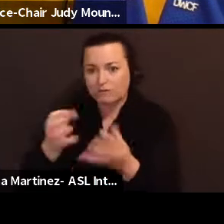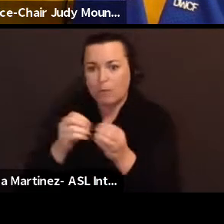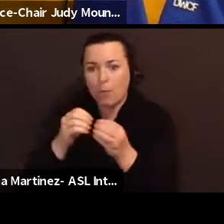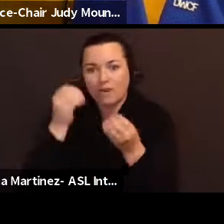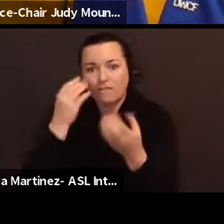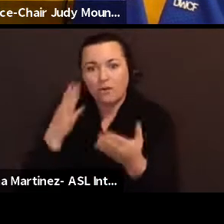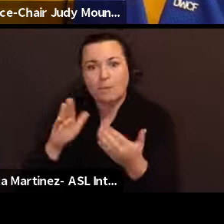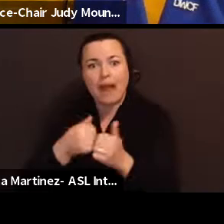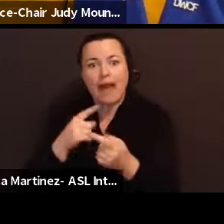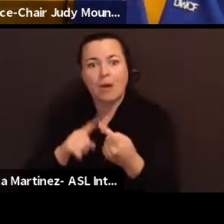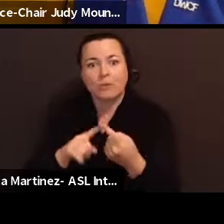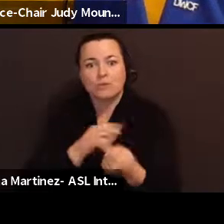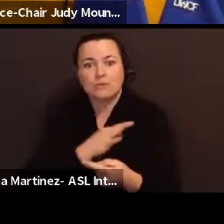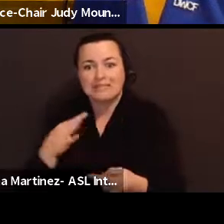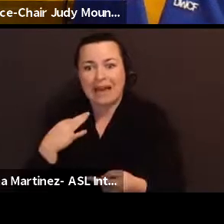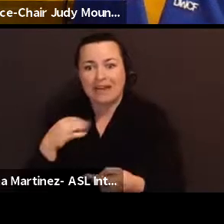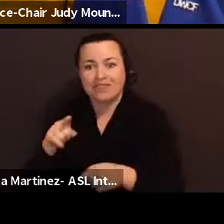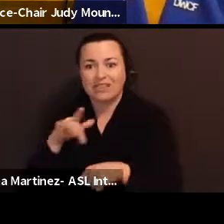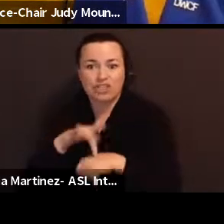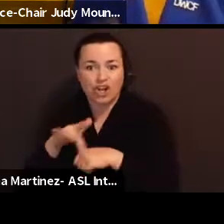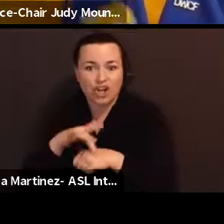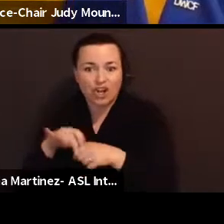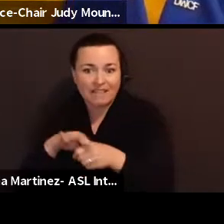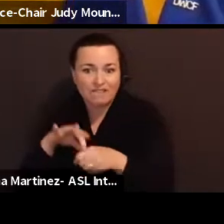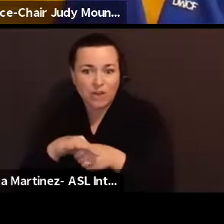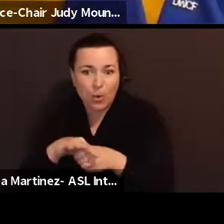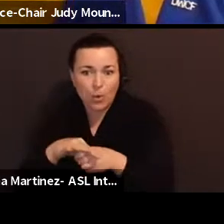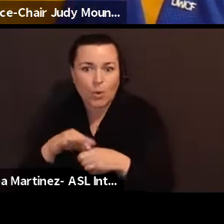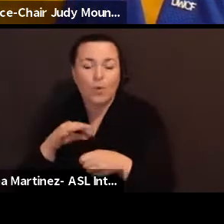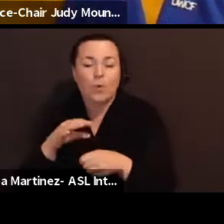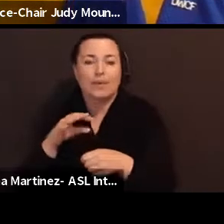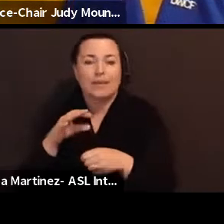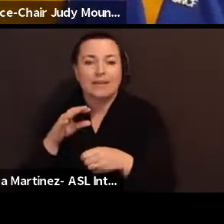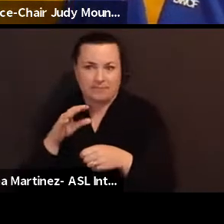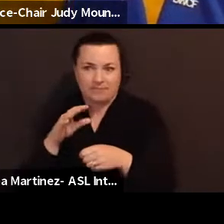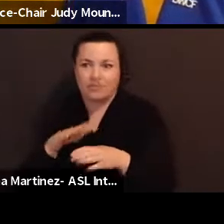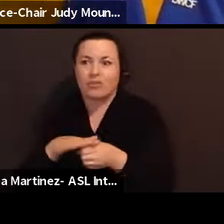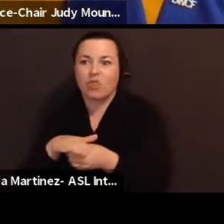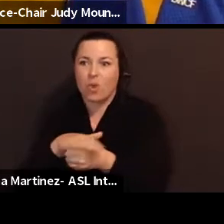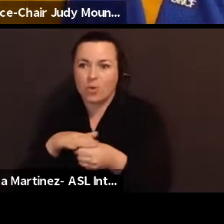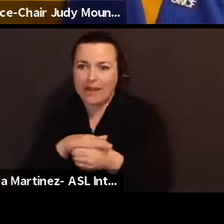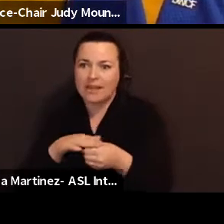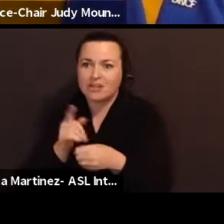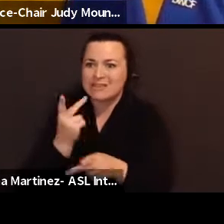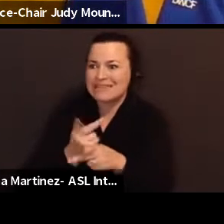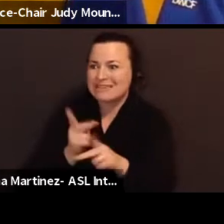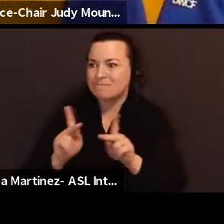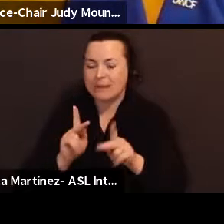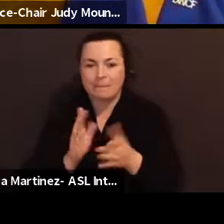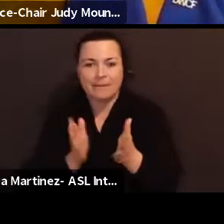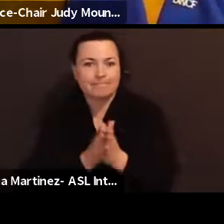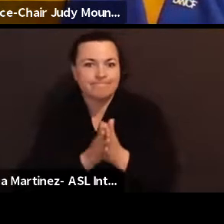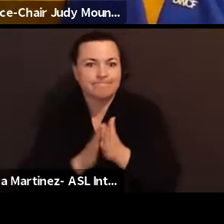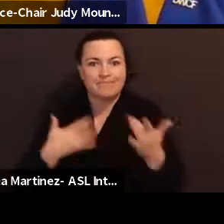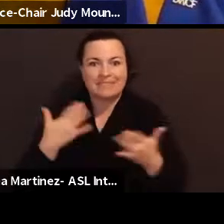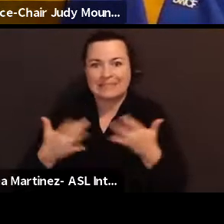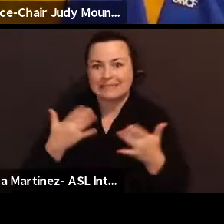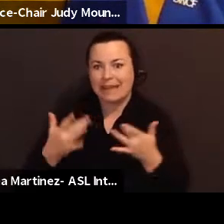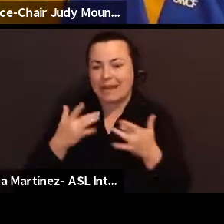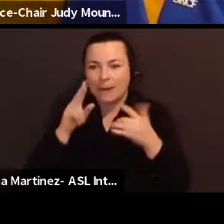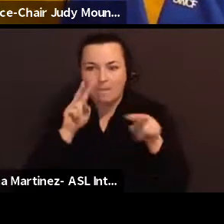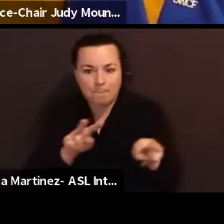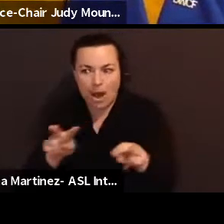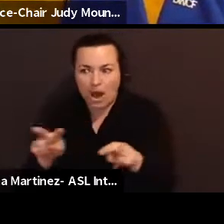early voting locations to help people stay in line, keep them energized, monitor the lines, just so that we can turn out every